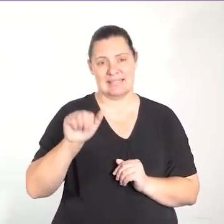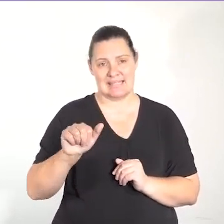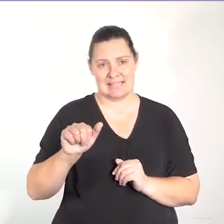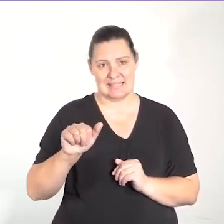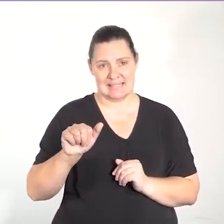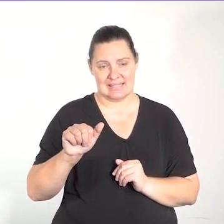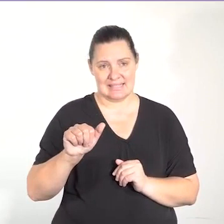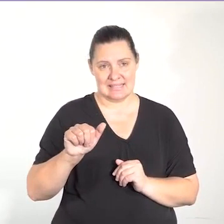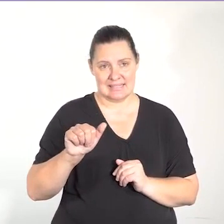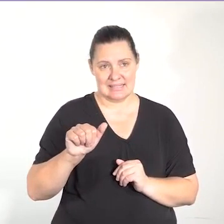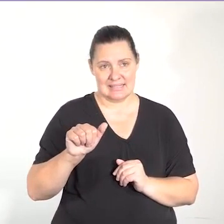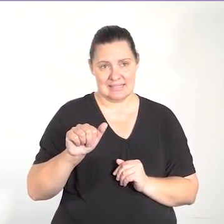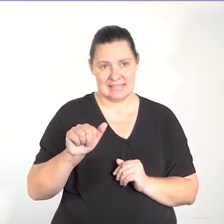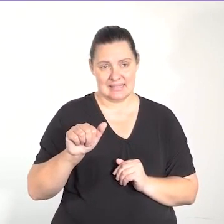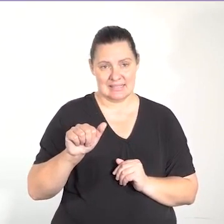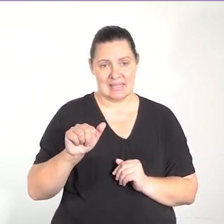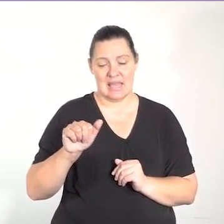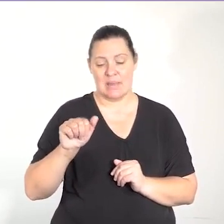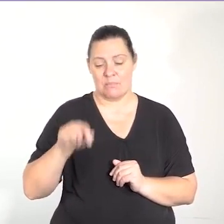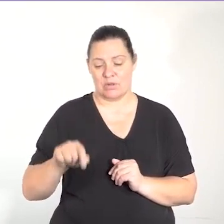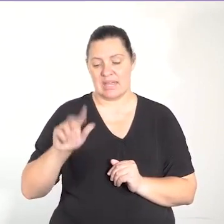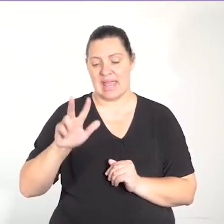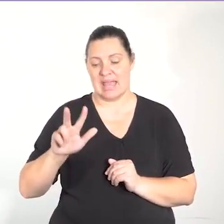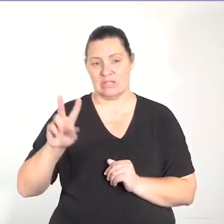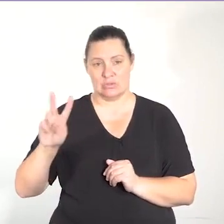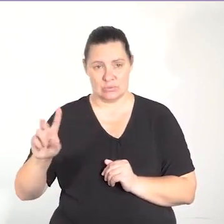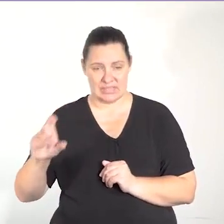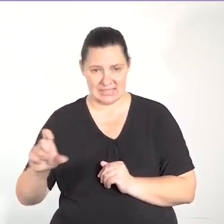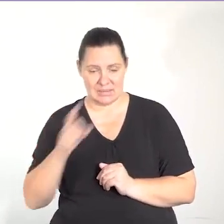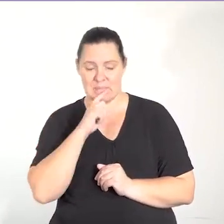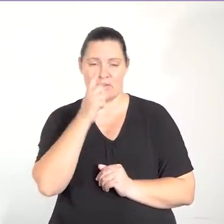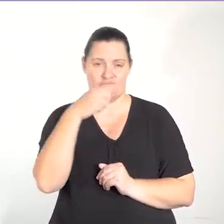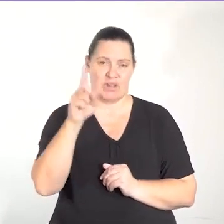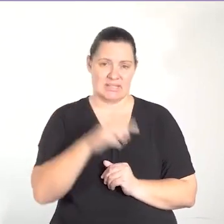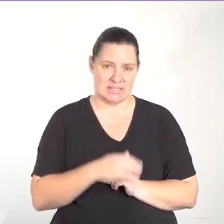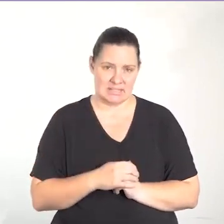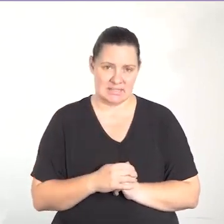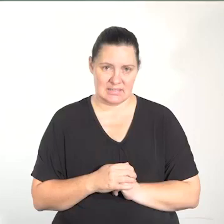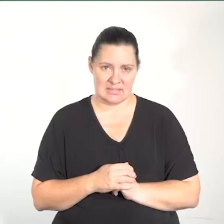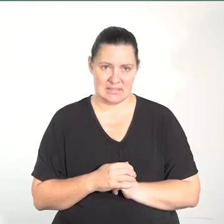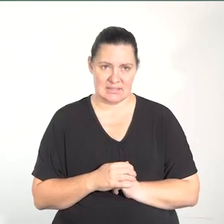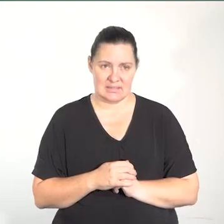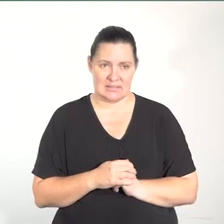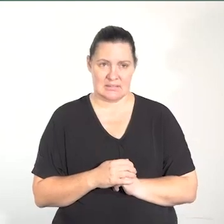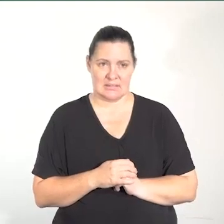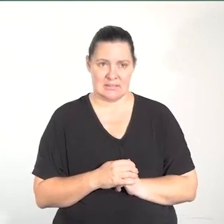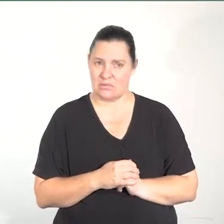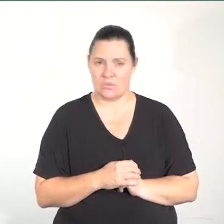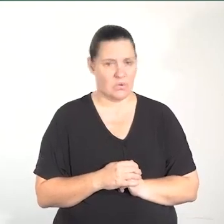726 on your calculator with 82 cents, then it means you are correct. You have now,